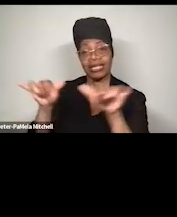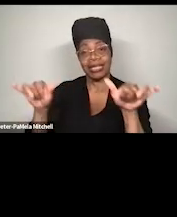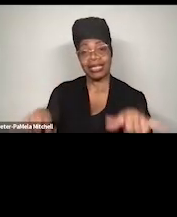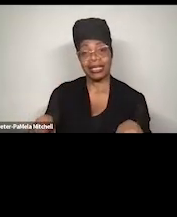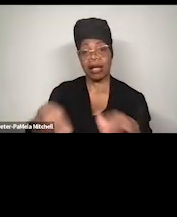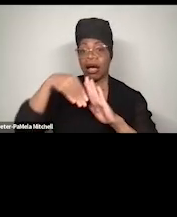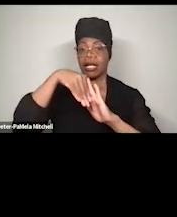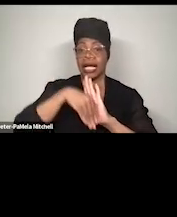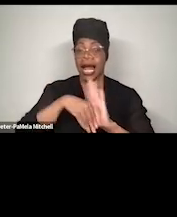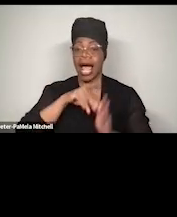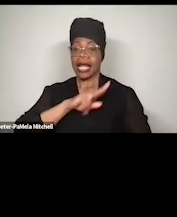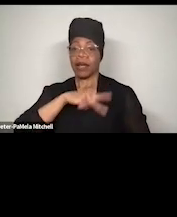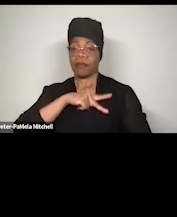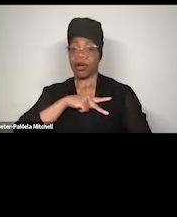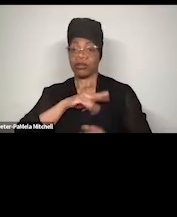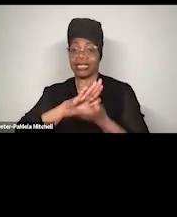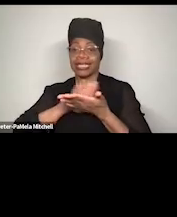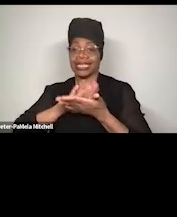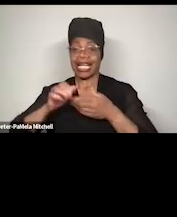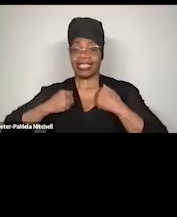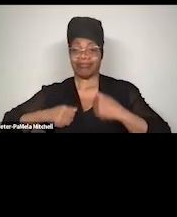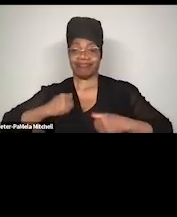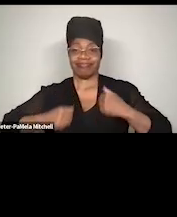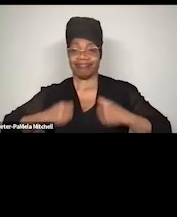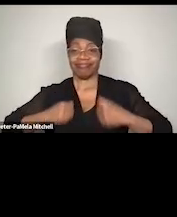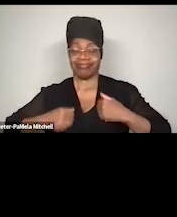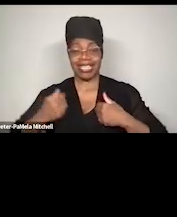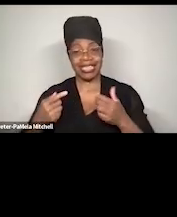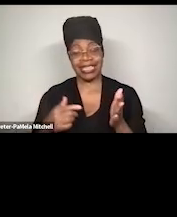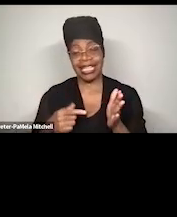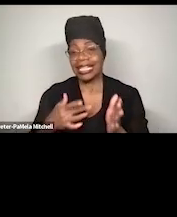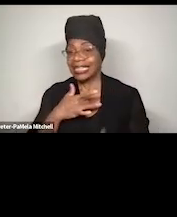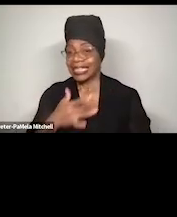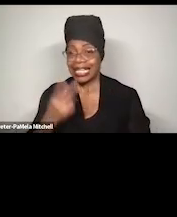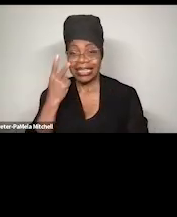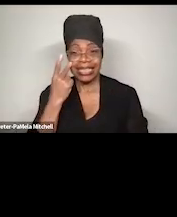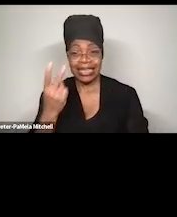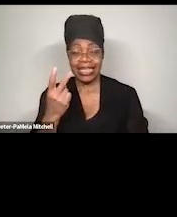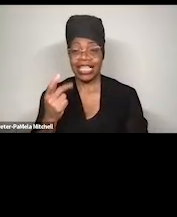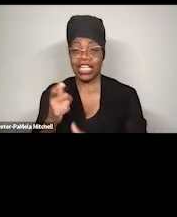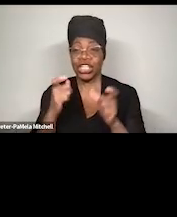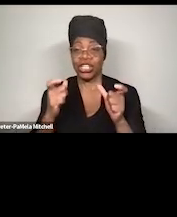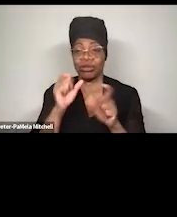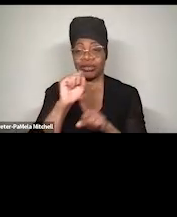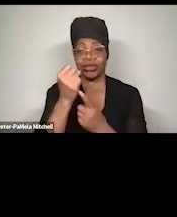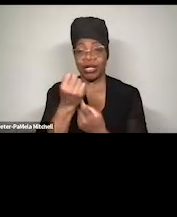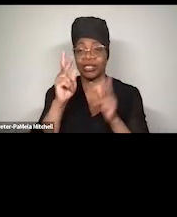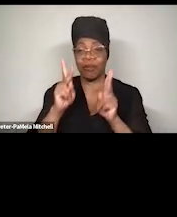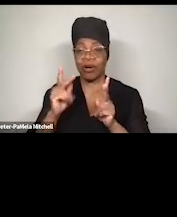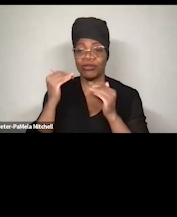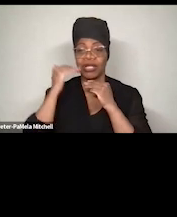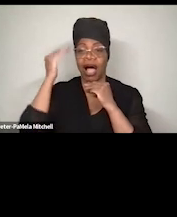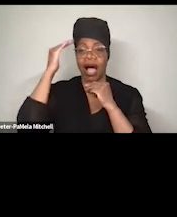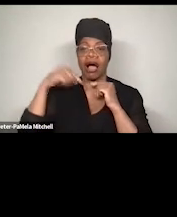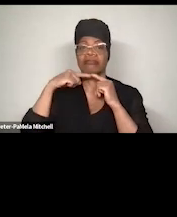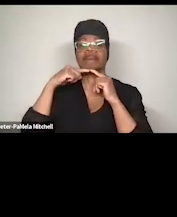personal hygiene. So something that we see often that's like a really big factor is like somebody will put their hood up and they'll